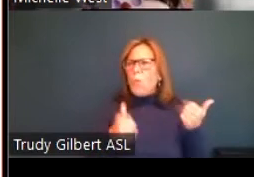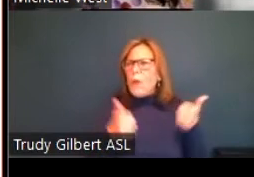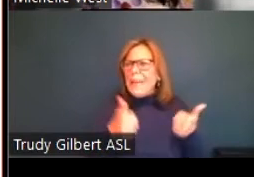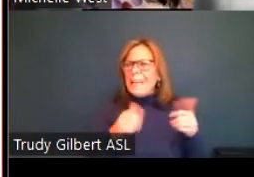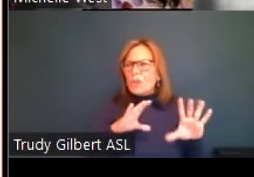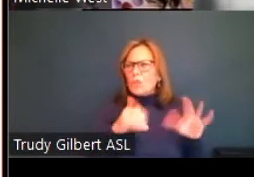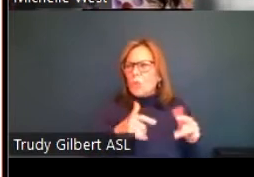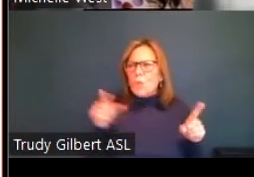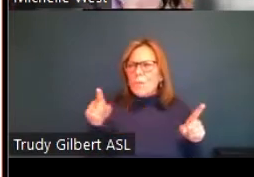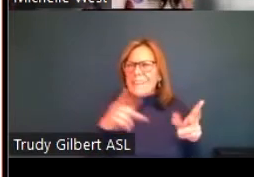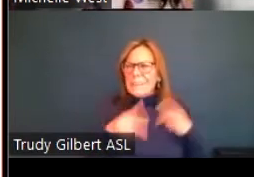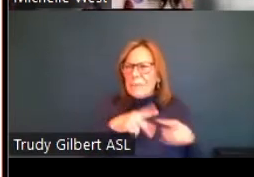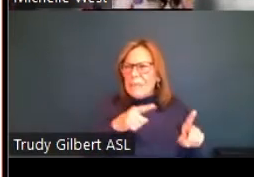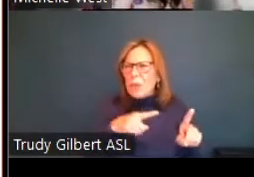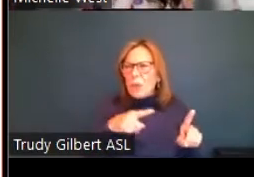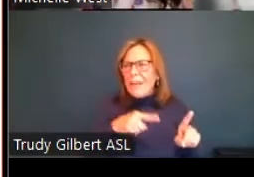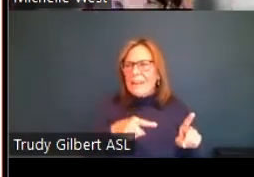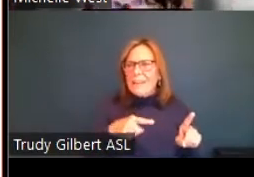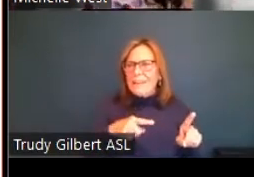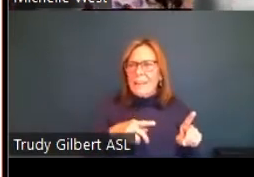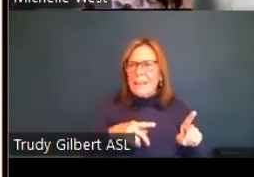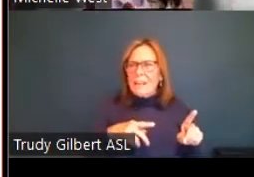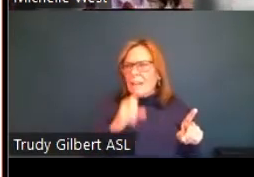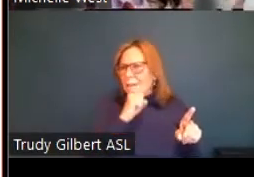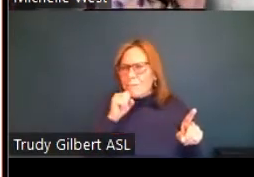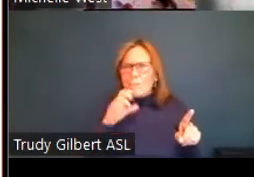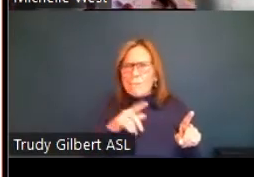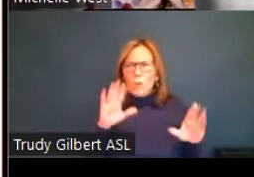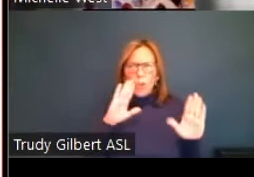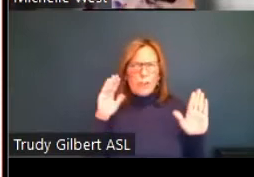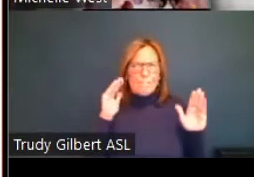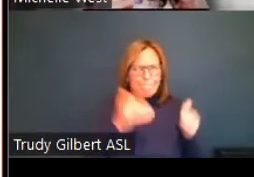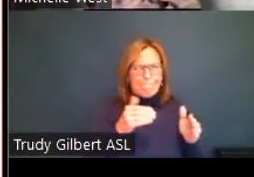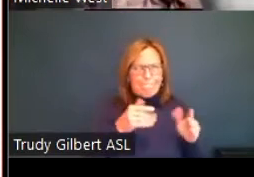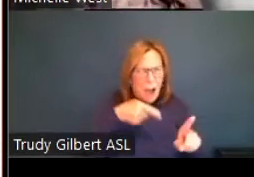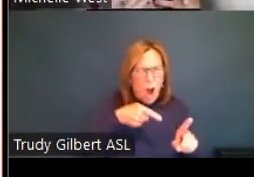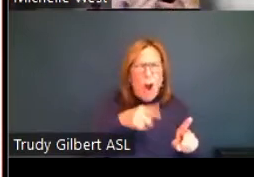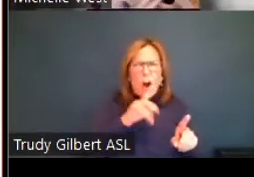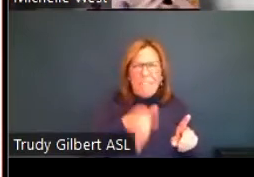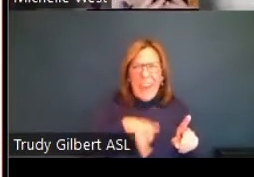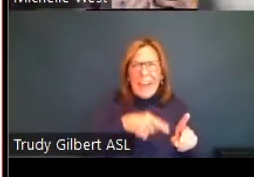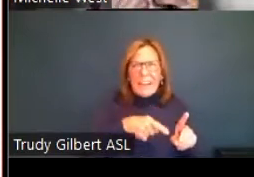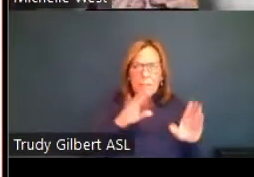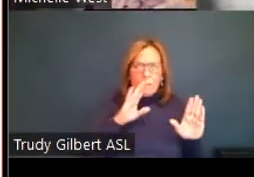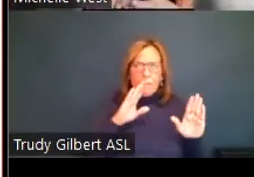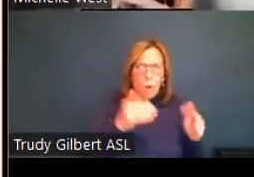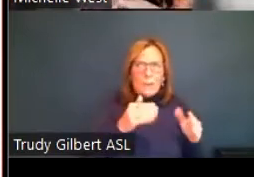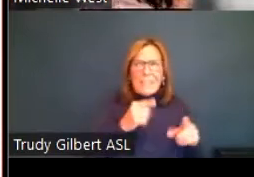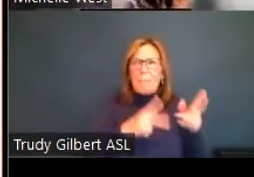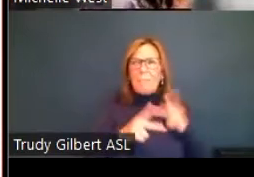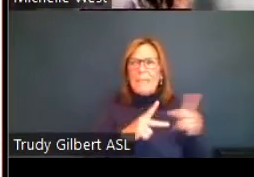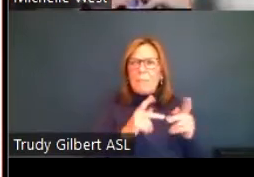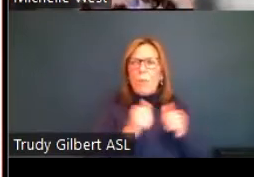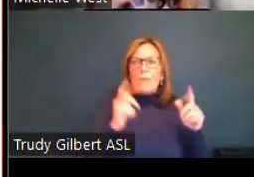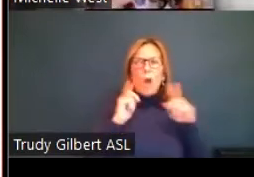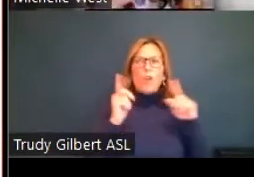like an OIB program, then you're gonna just think about, okay, these are for people who have low vision or